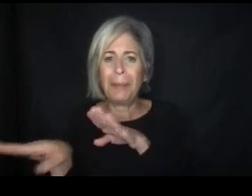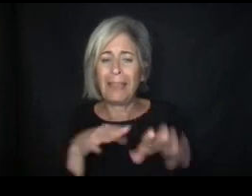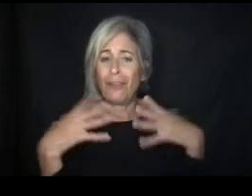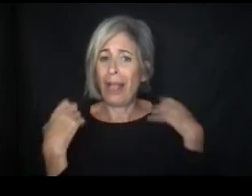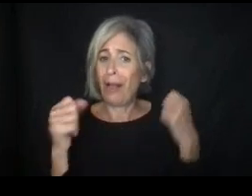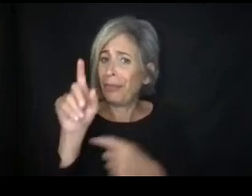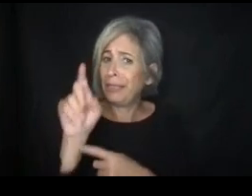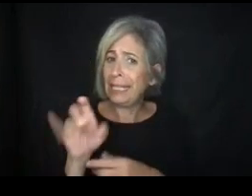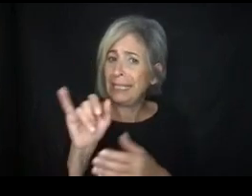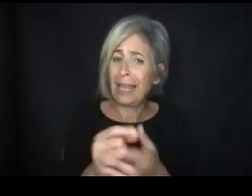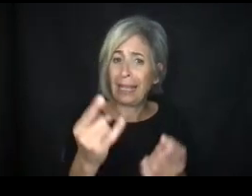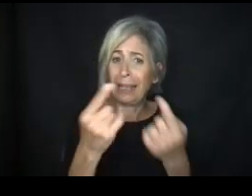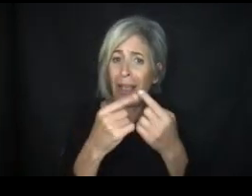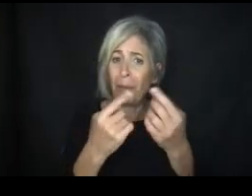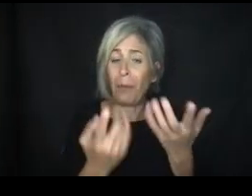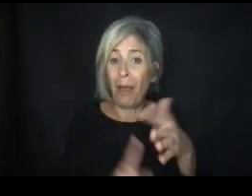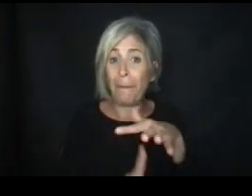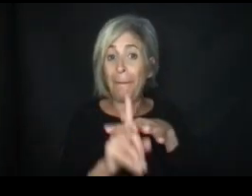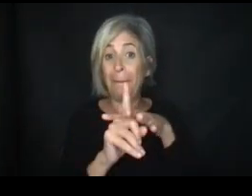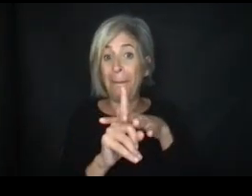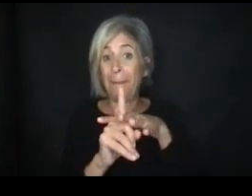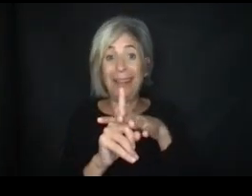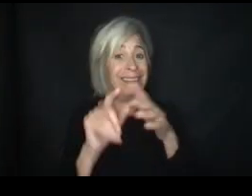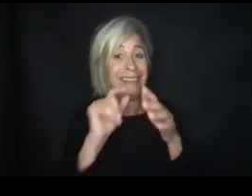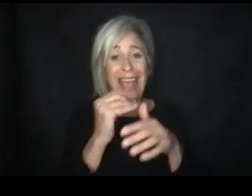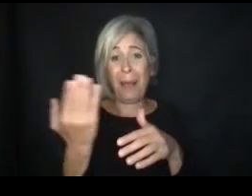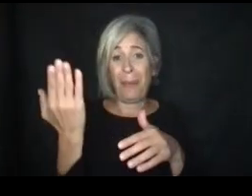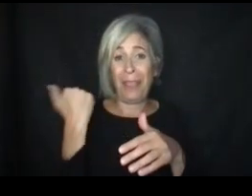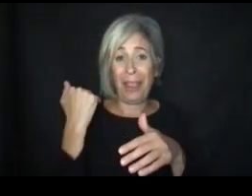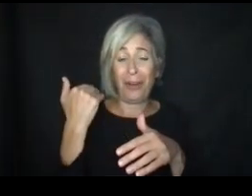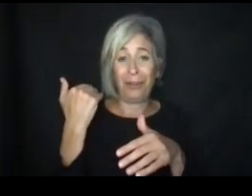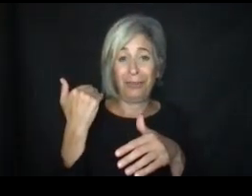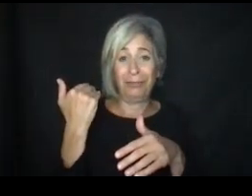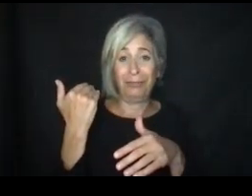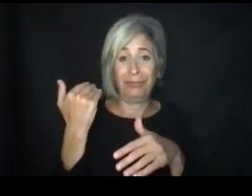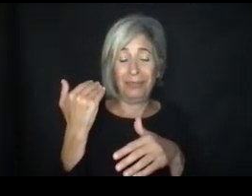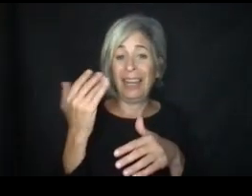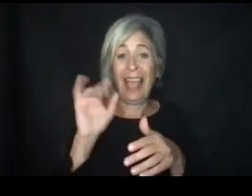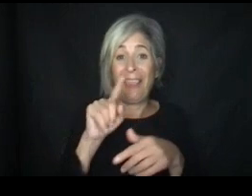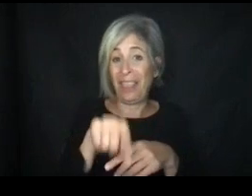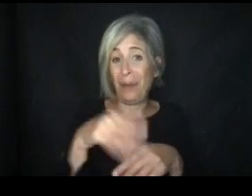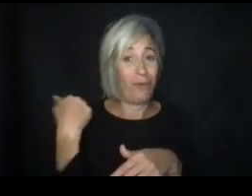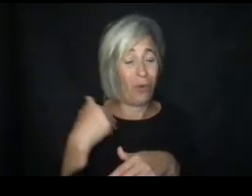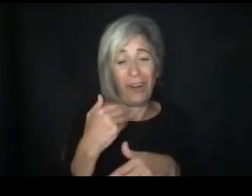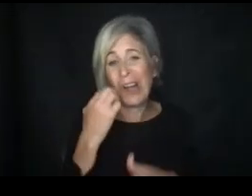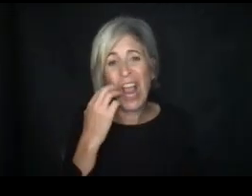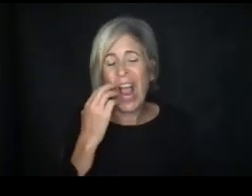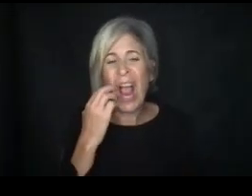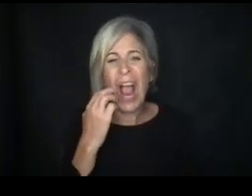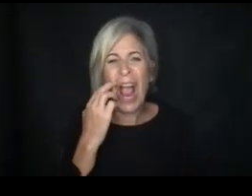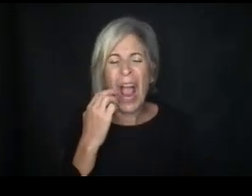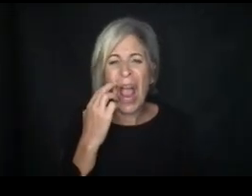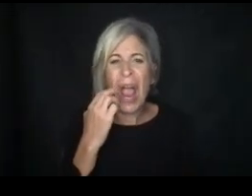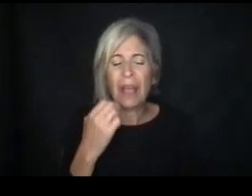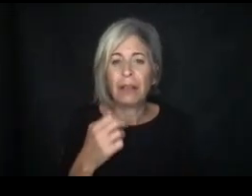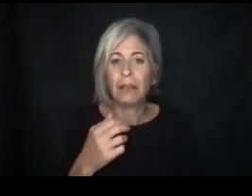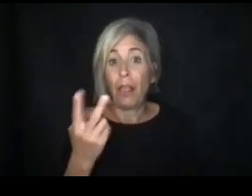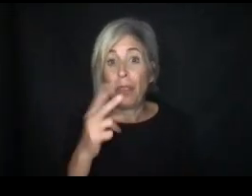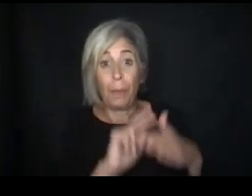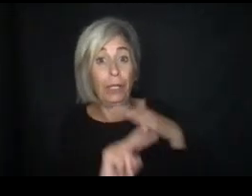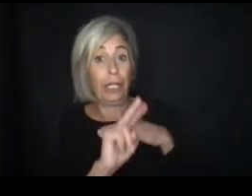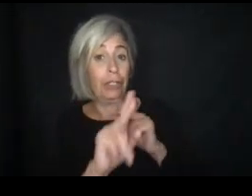that come to the surface that might not have been there previously, or at least obvious to those. The greatest predictor of